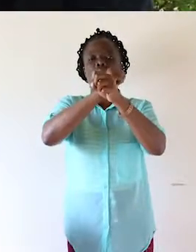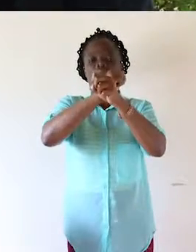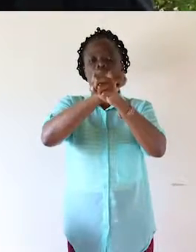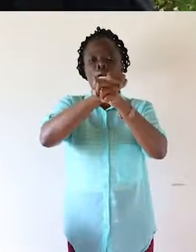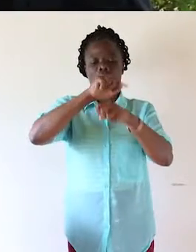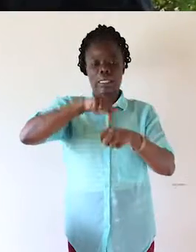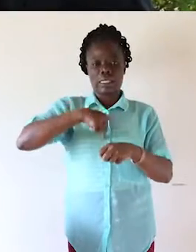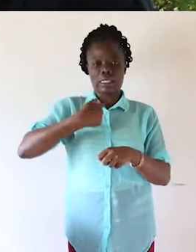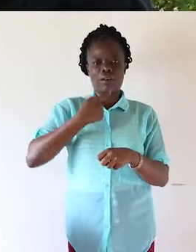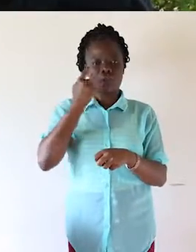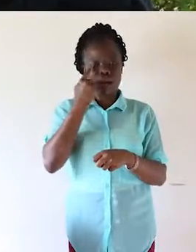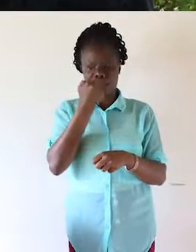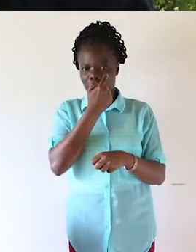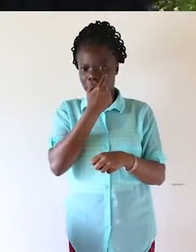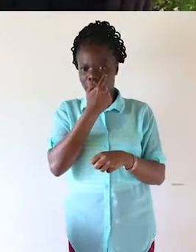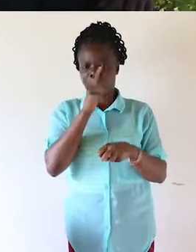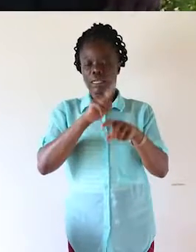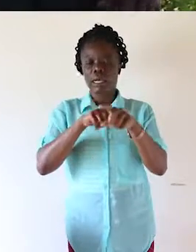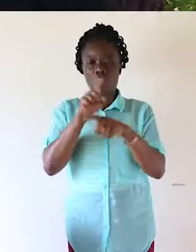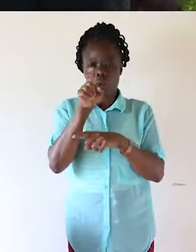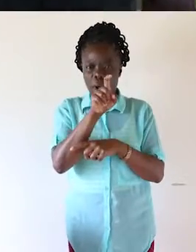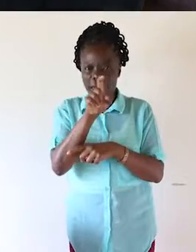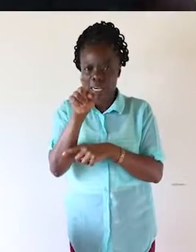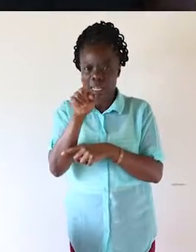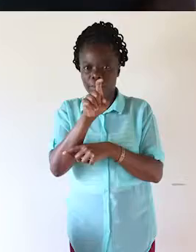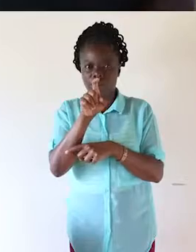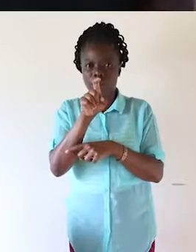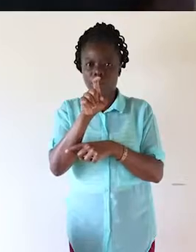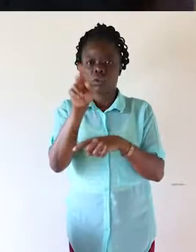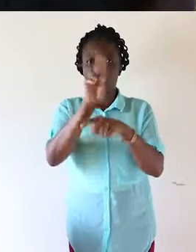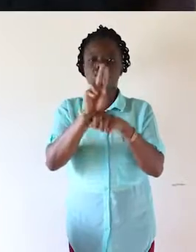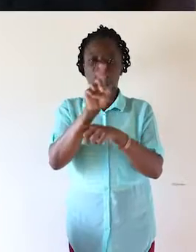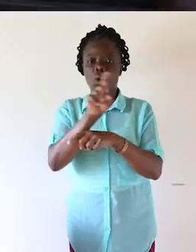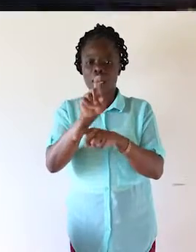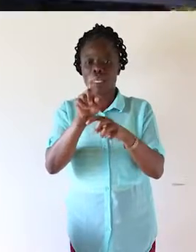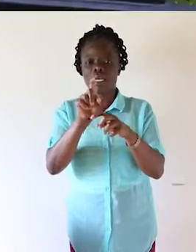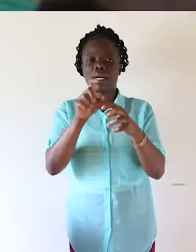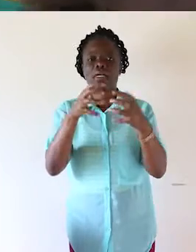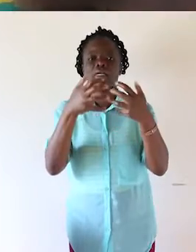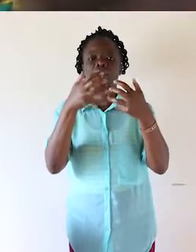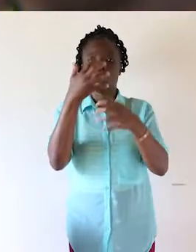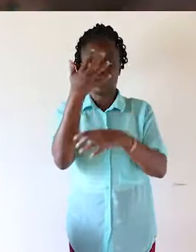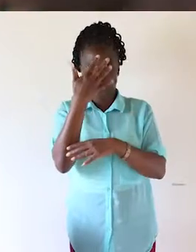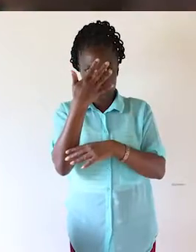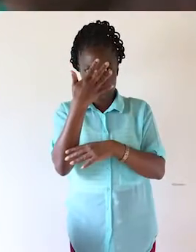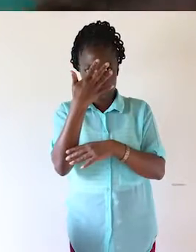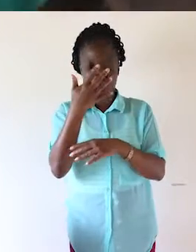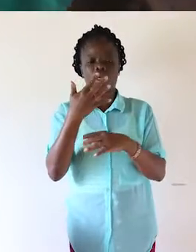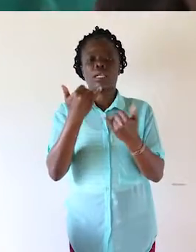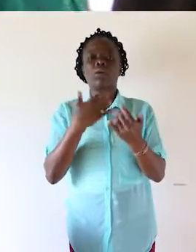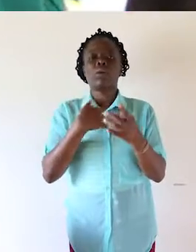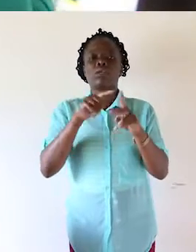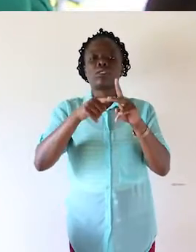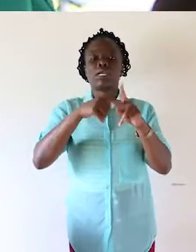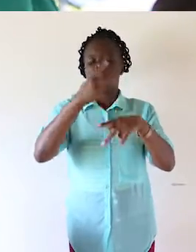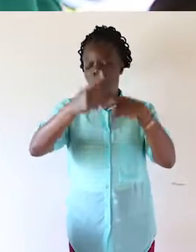protect his or her eyes when welding using a welding shield. Now we want to start